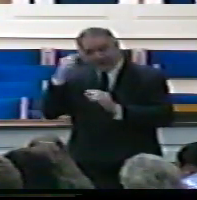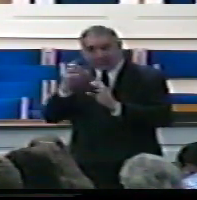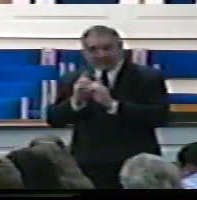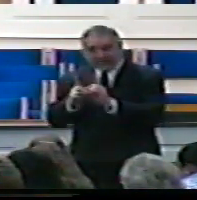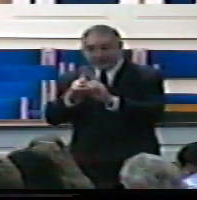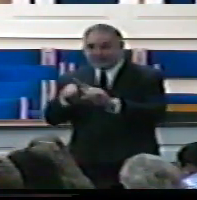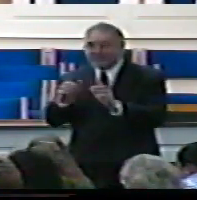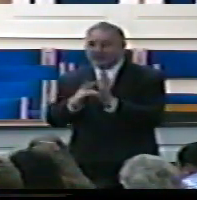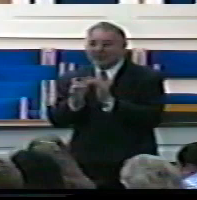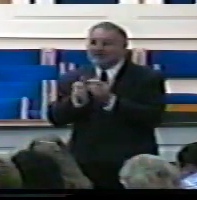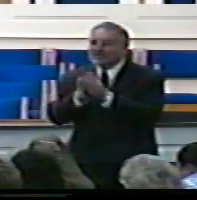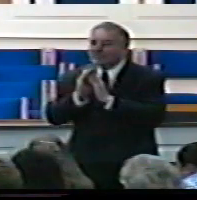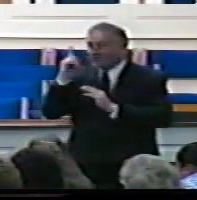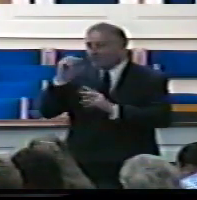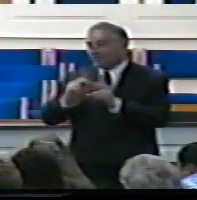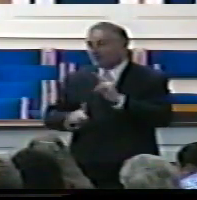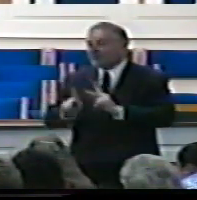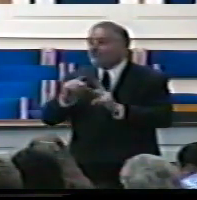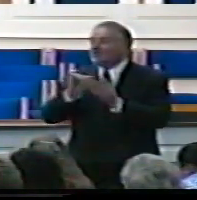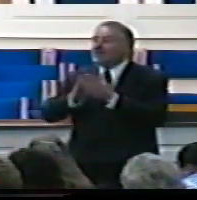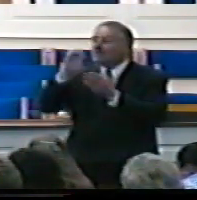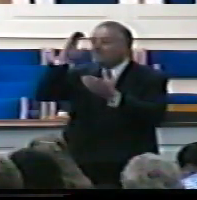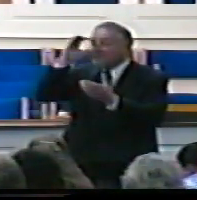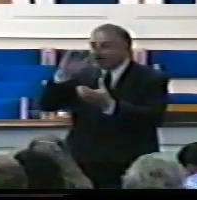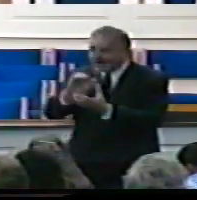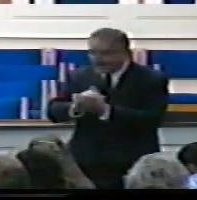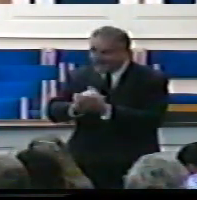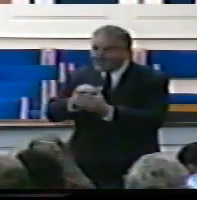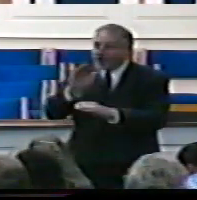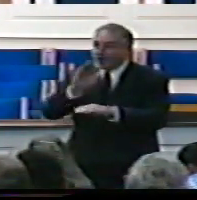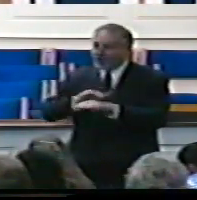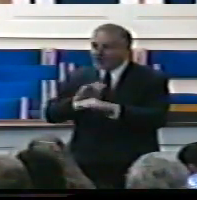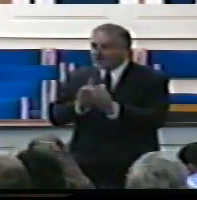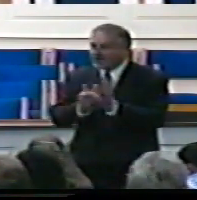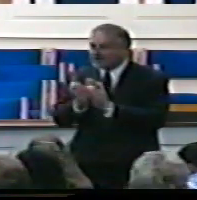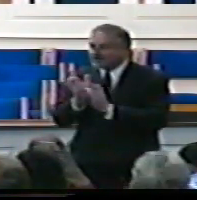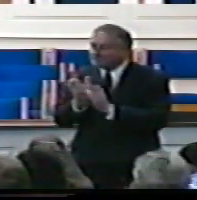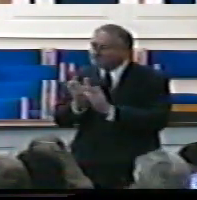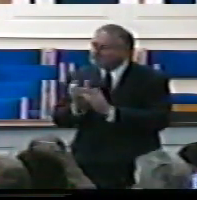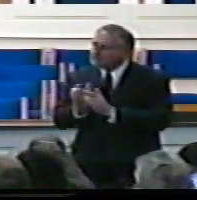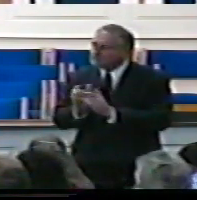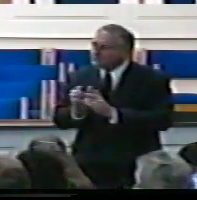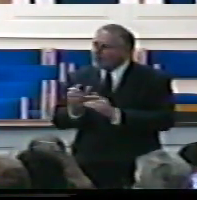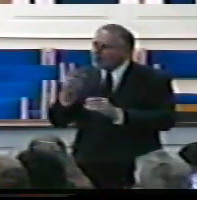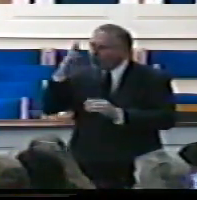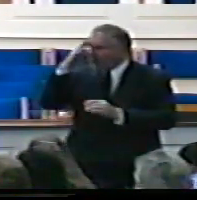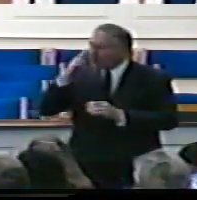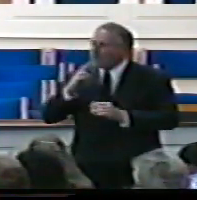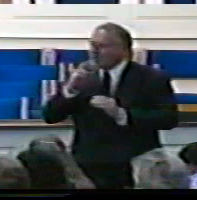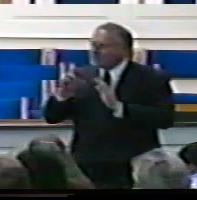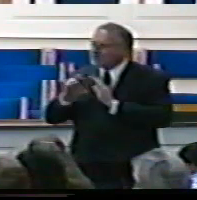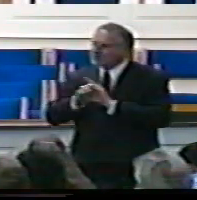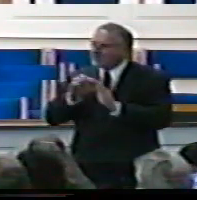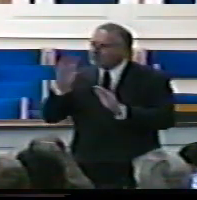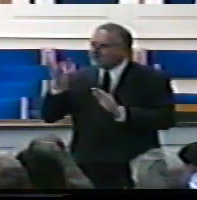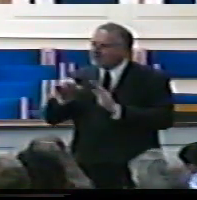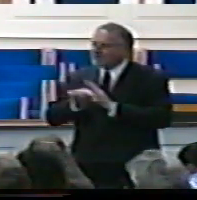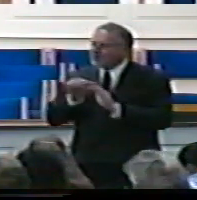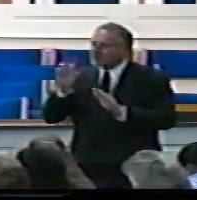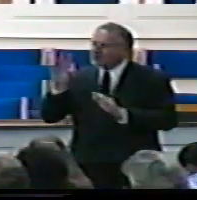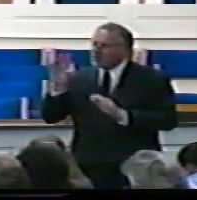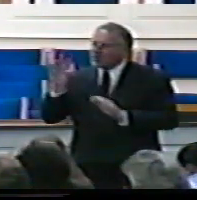for those that believe on him. Now, we know this for a truth. We give you two verses of the scriptures. Romans 8:34, he's interceding for